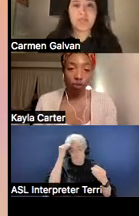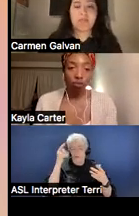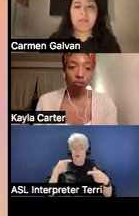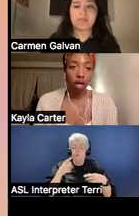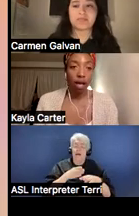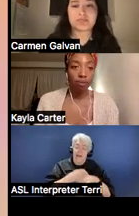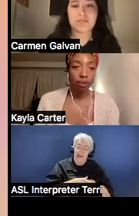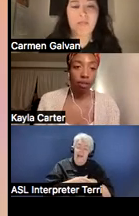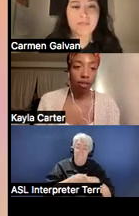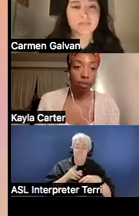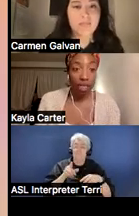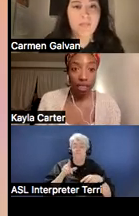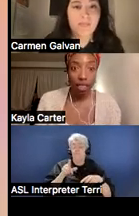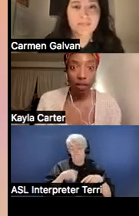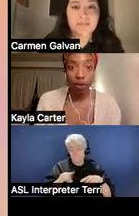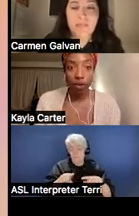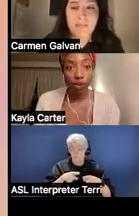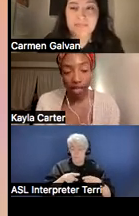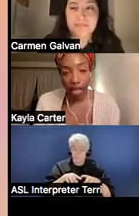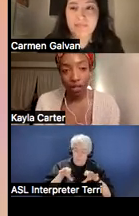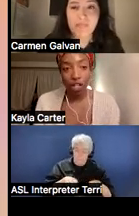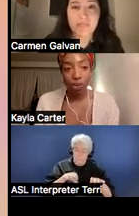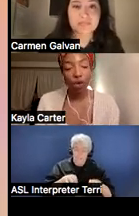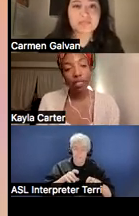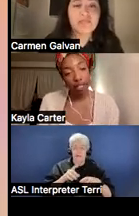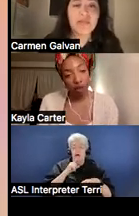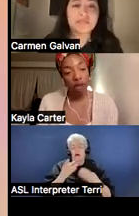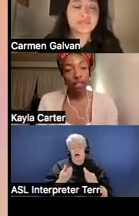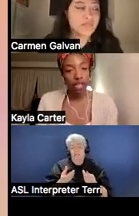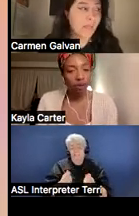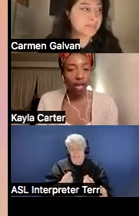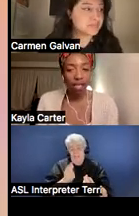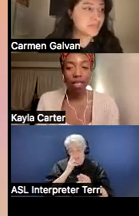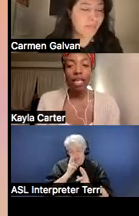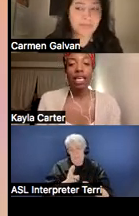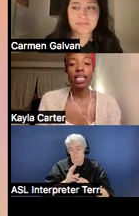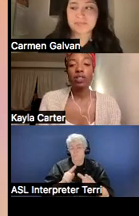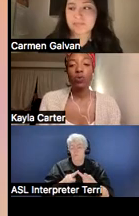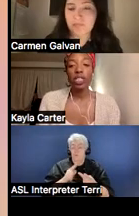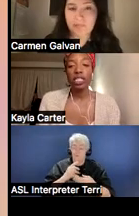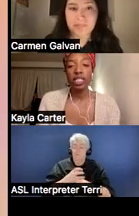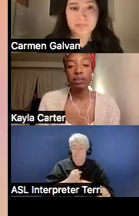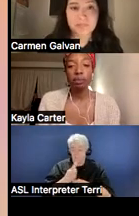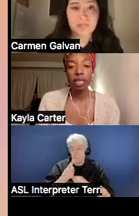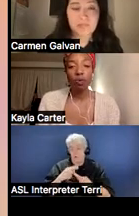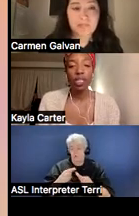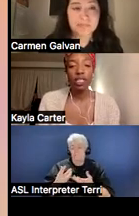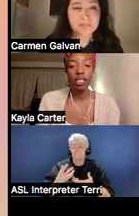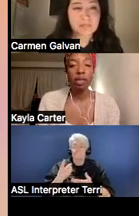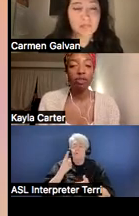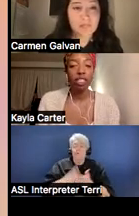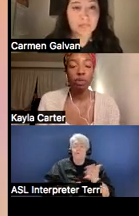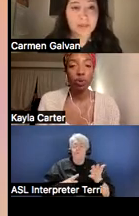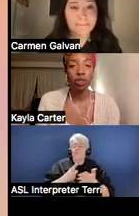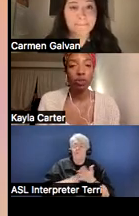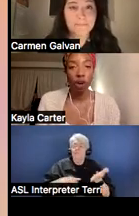you complete either doing a land acknowledgement or receiving one or taking one in, is what does this mean? What does it